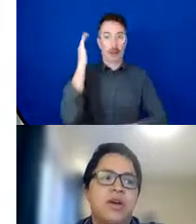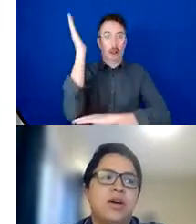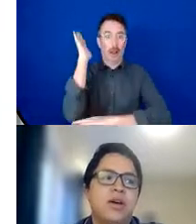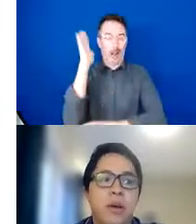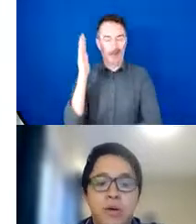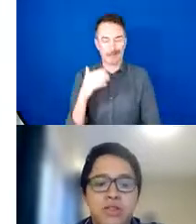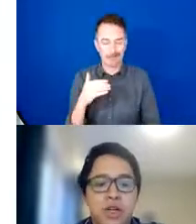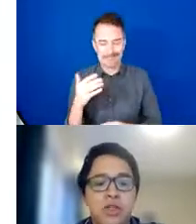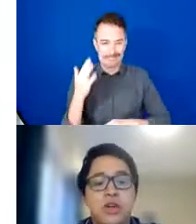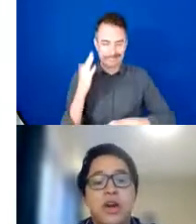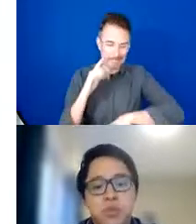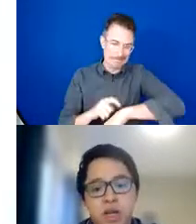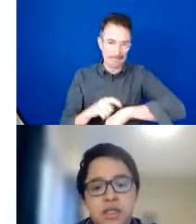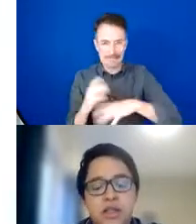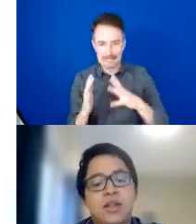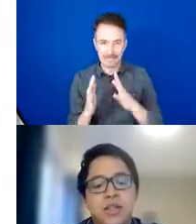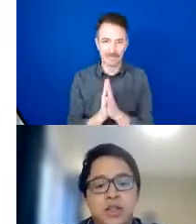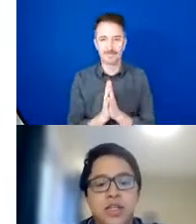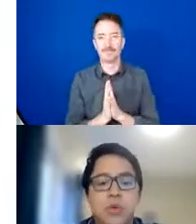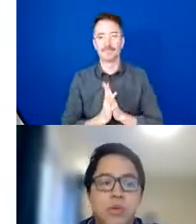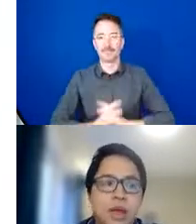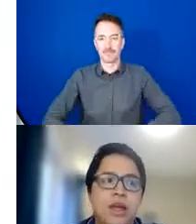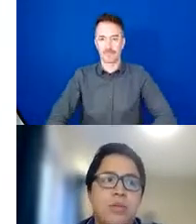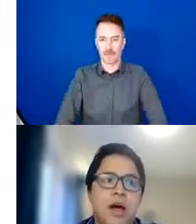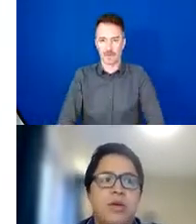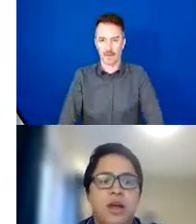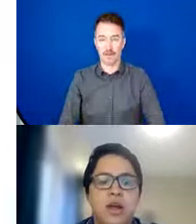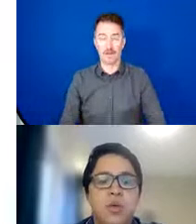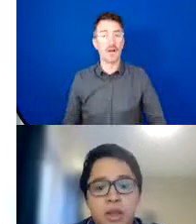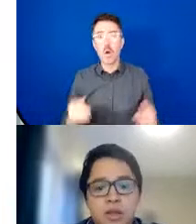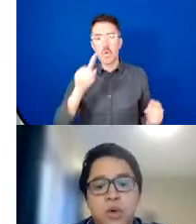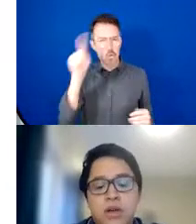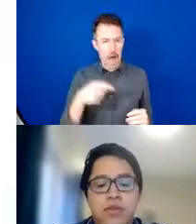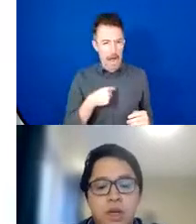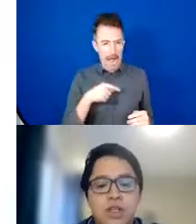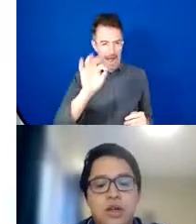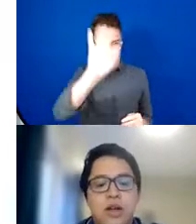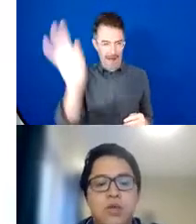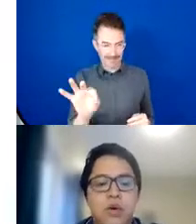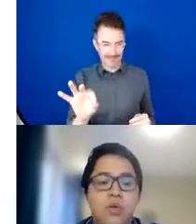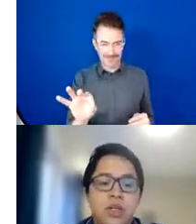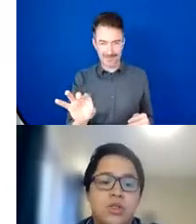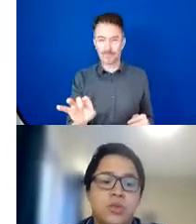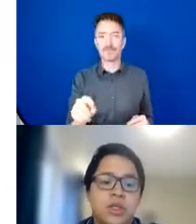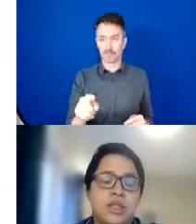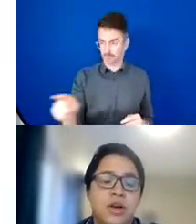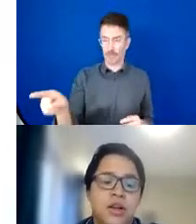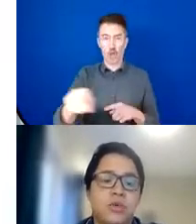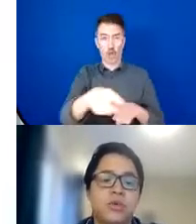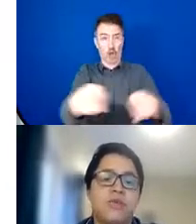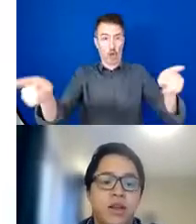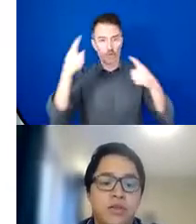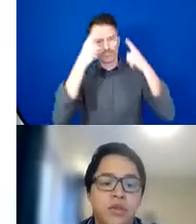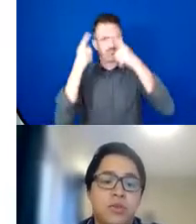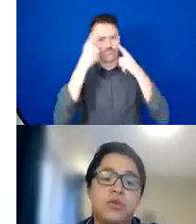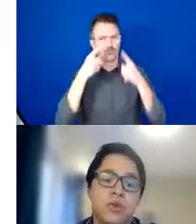how power differentials are expressed in the decisions that we make about what information and what sources are the